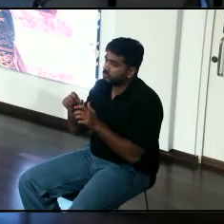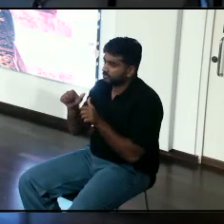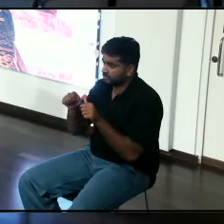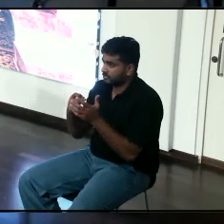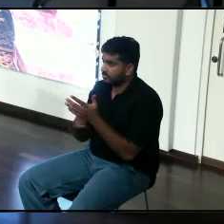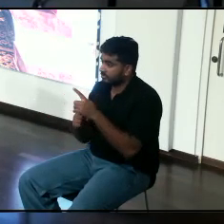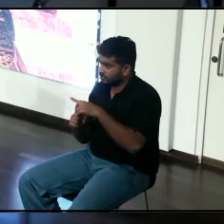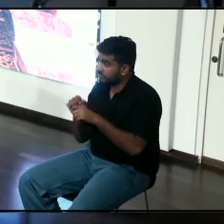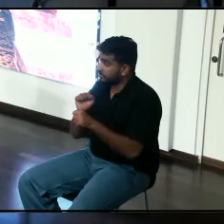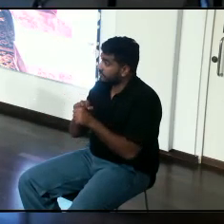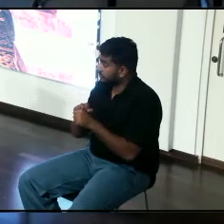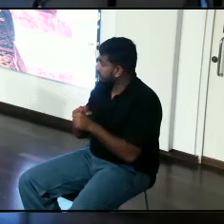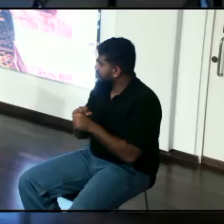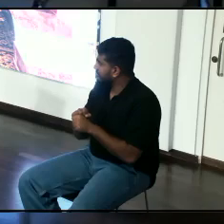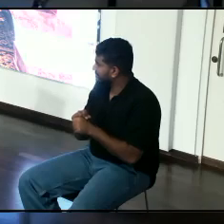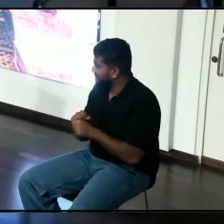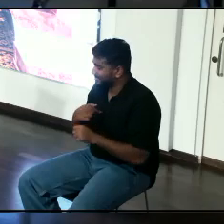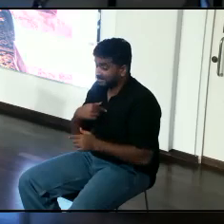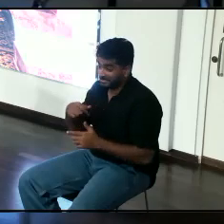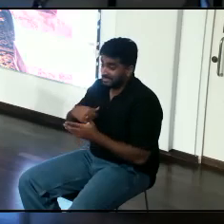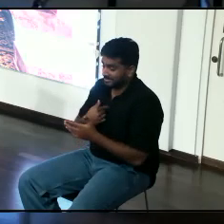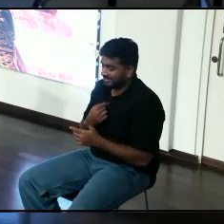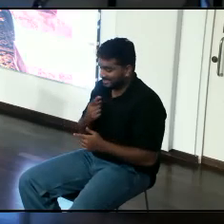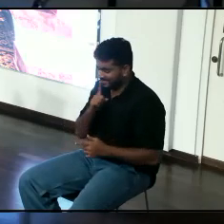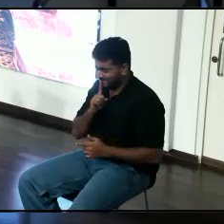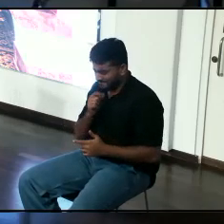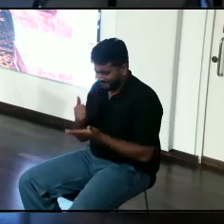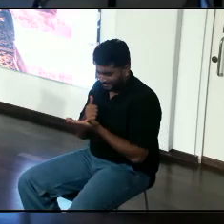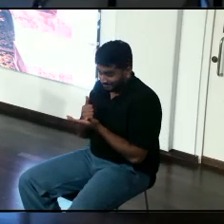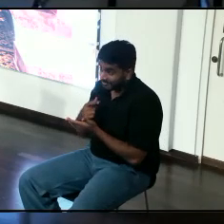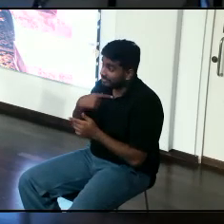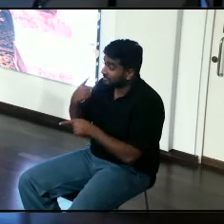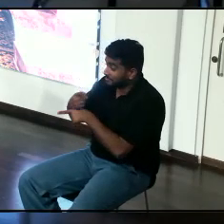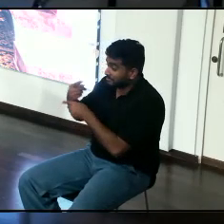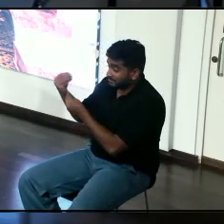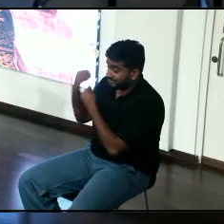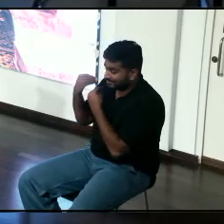Actually, it was the discipline of my mentor